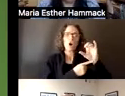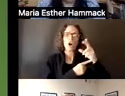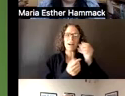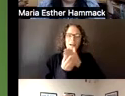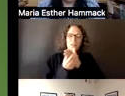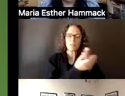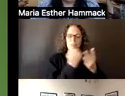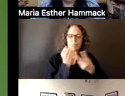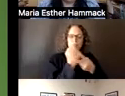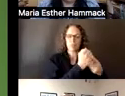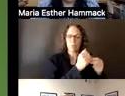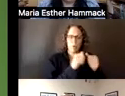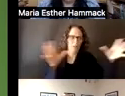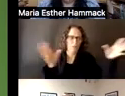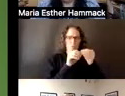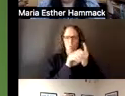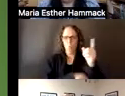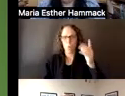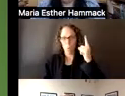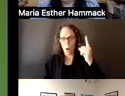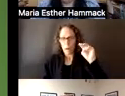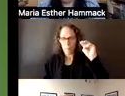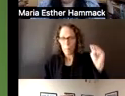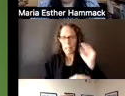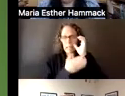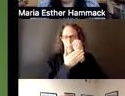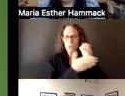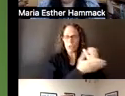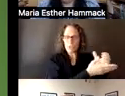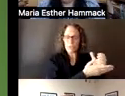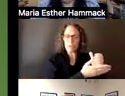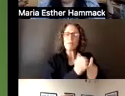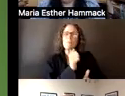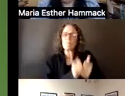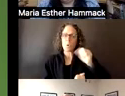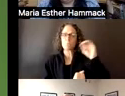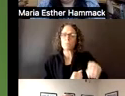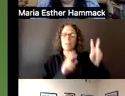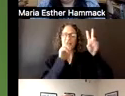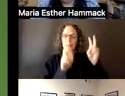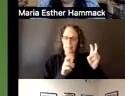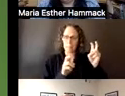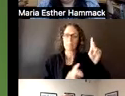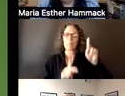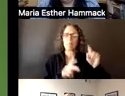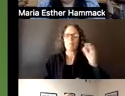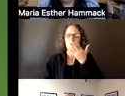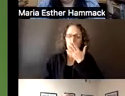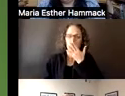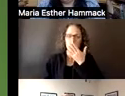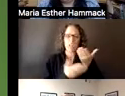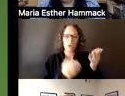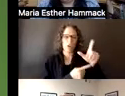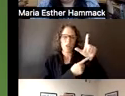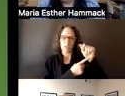color, primarily in Los Angeles, but also in Central and Northern California, the Deep South, and Latin America. Before